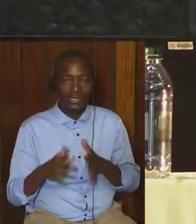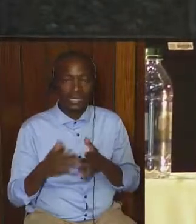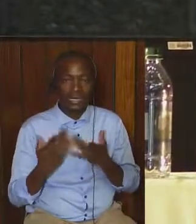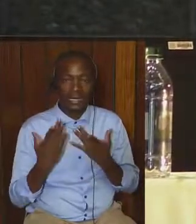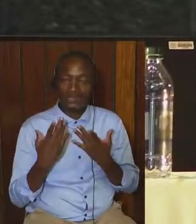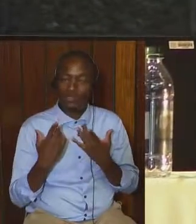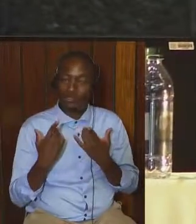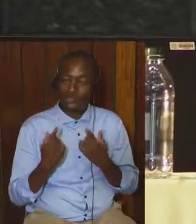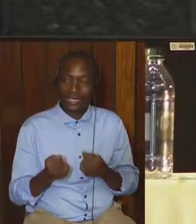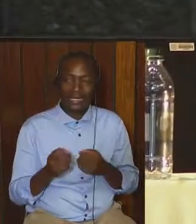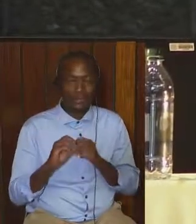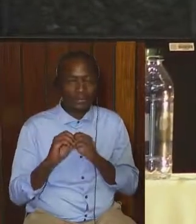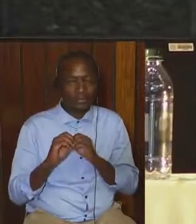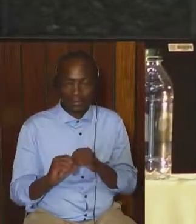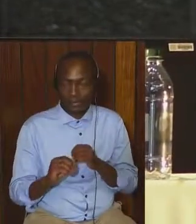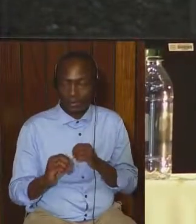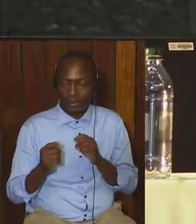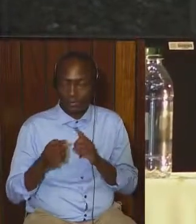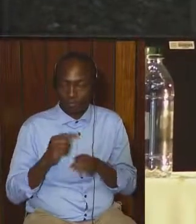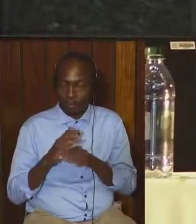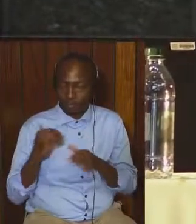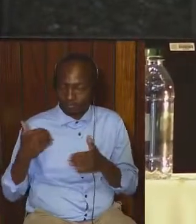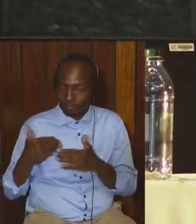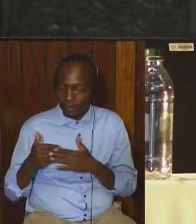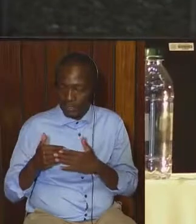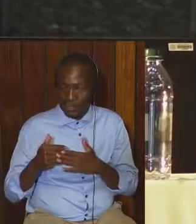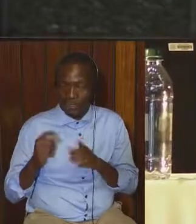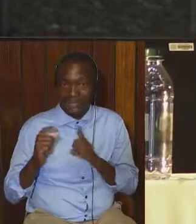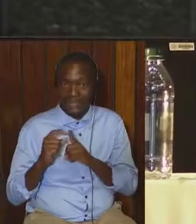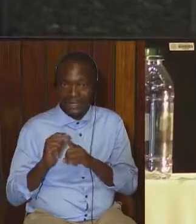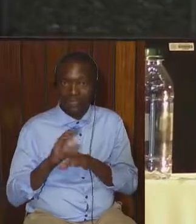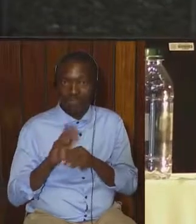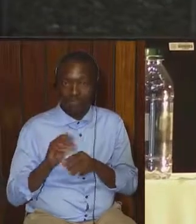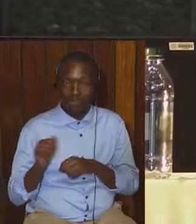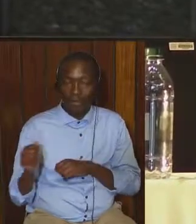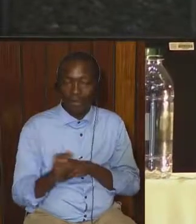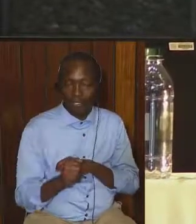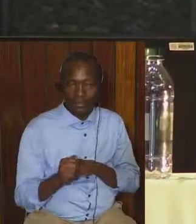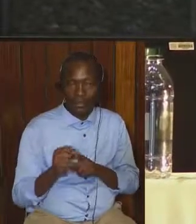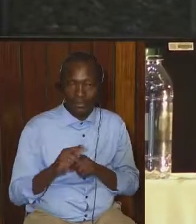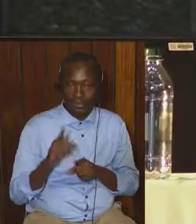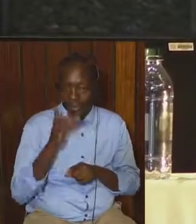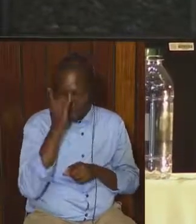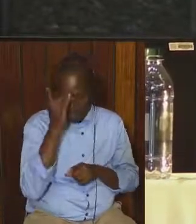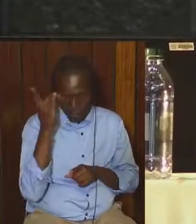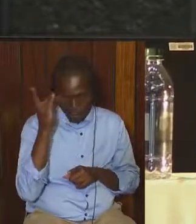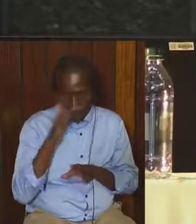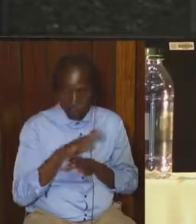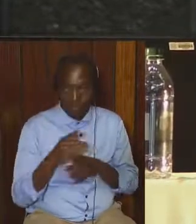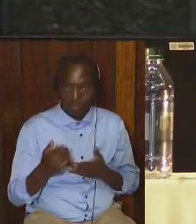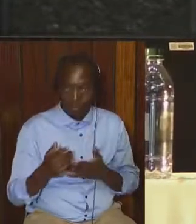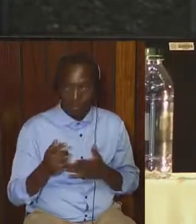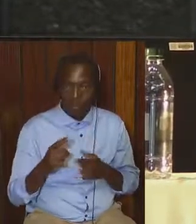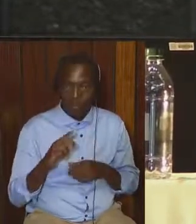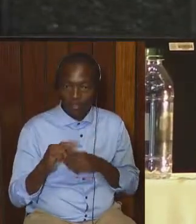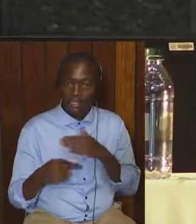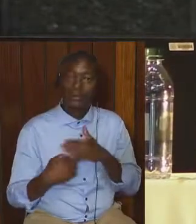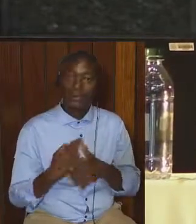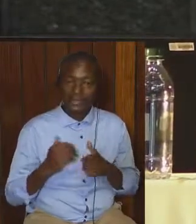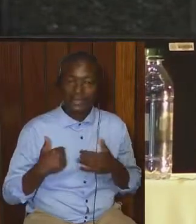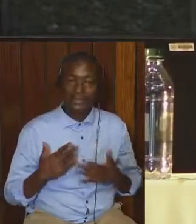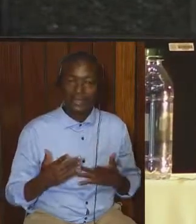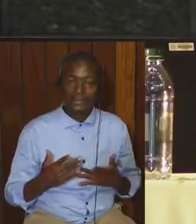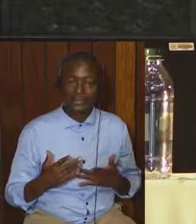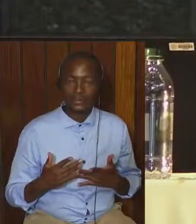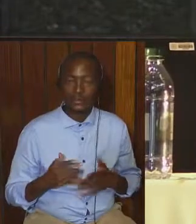anything from the date of appointment to the date of March or the date of when they are restarting the project. So it